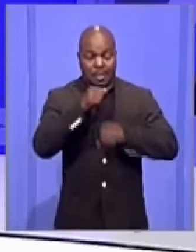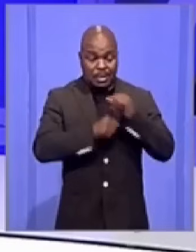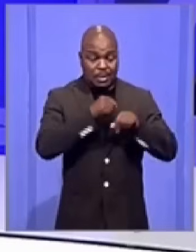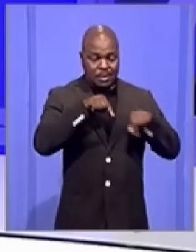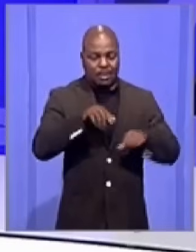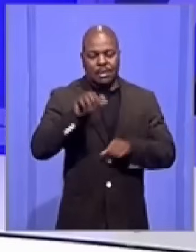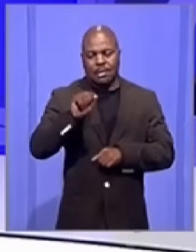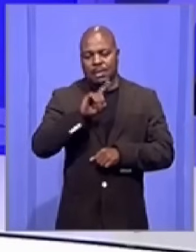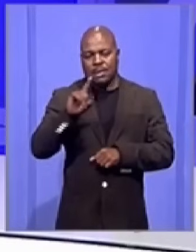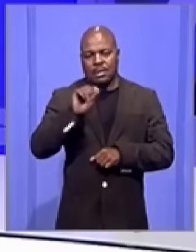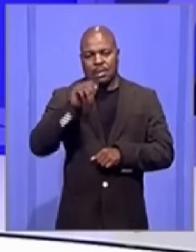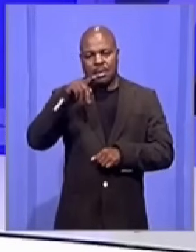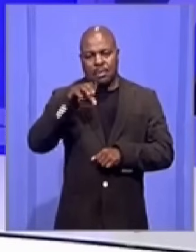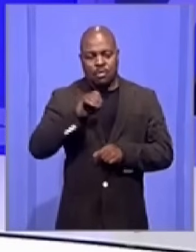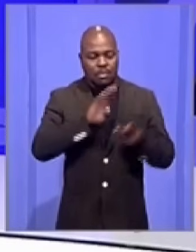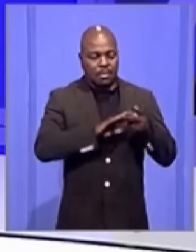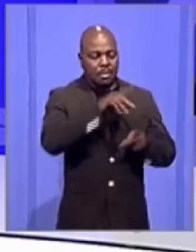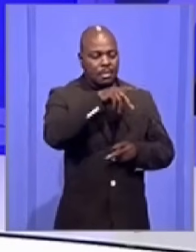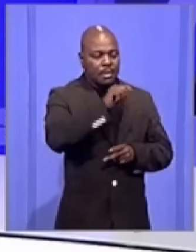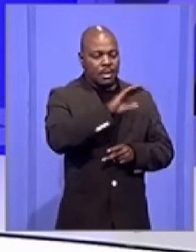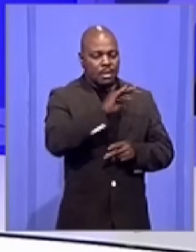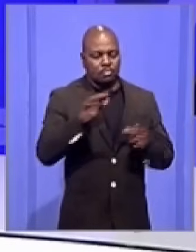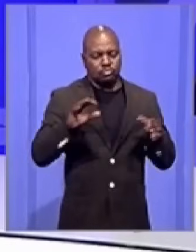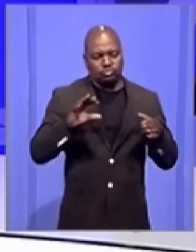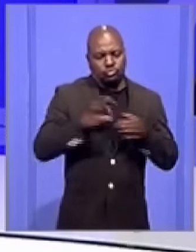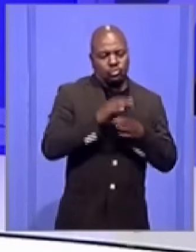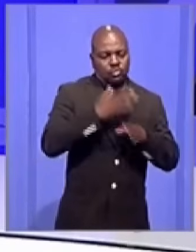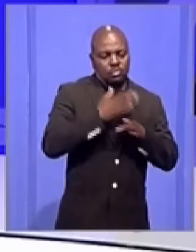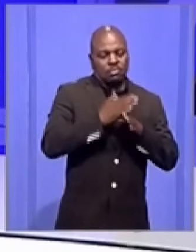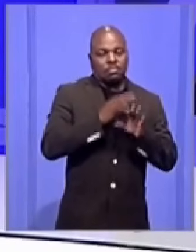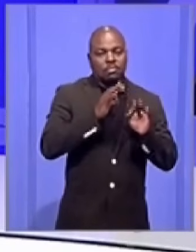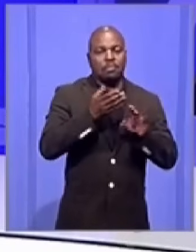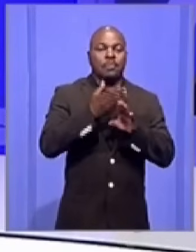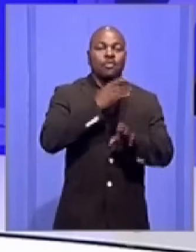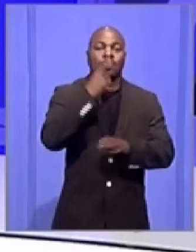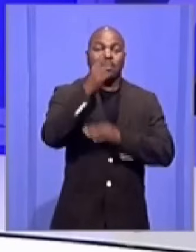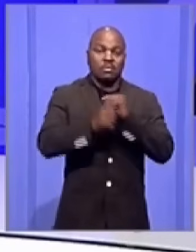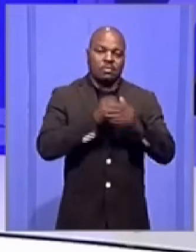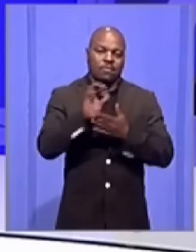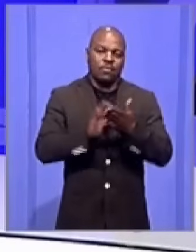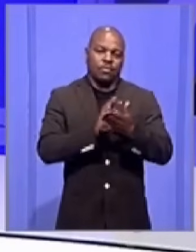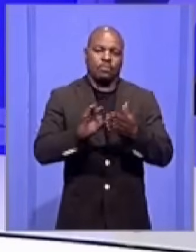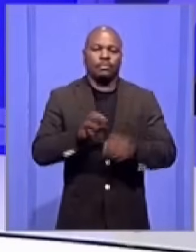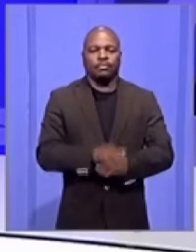Zapo le PAC ba ikemišeditse go šoma mmogo pele ga dikgetho tsa išago.